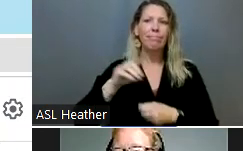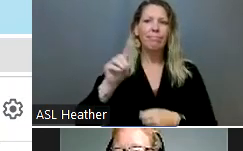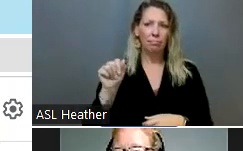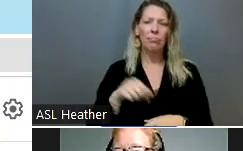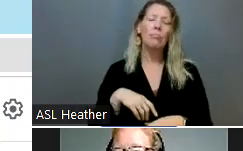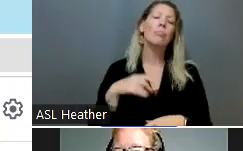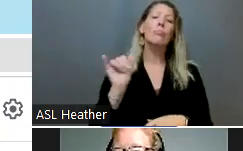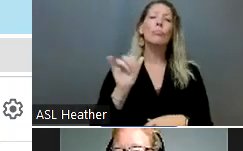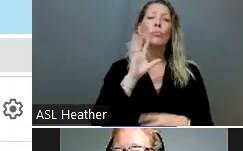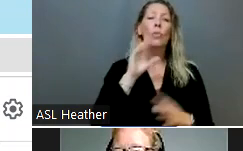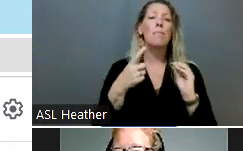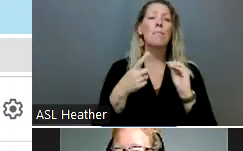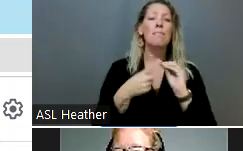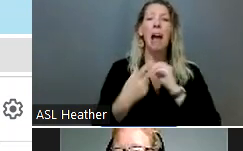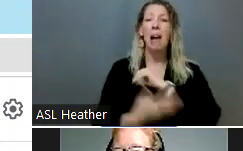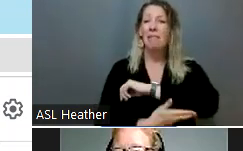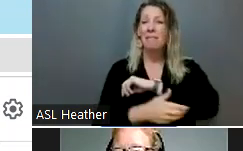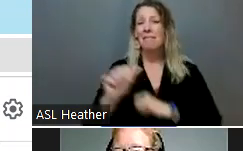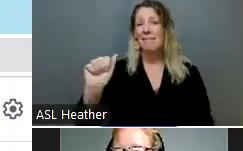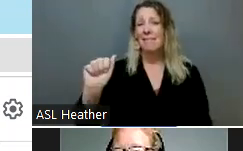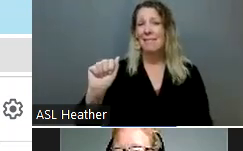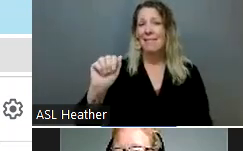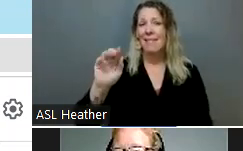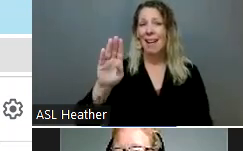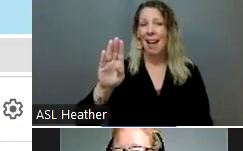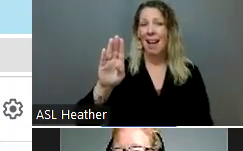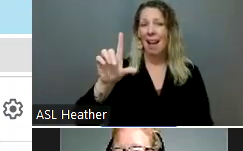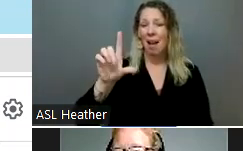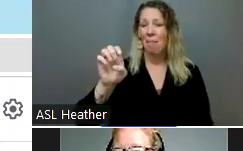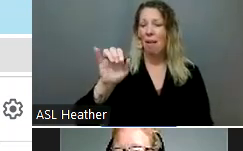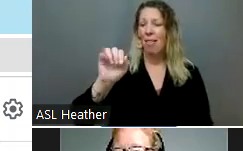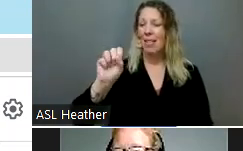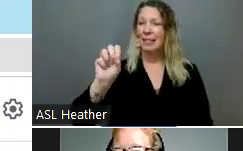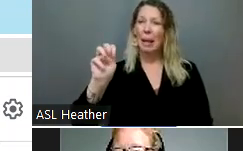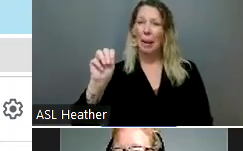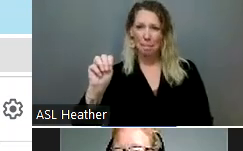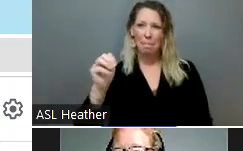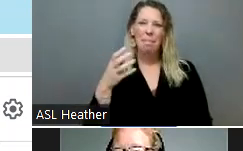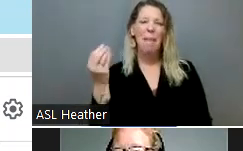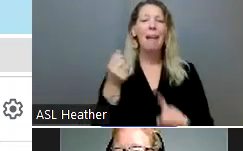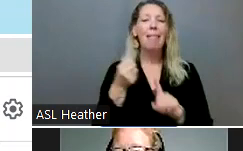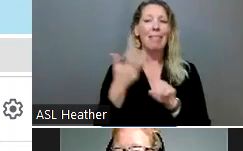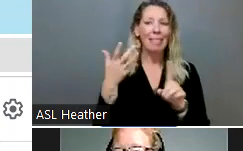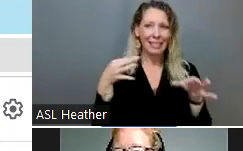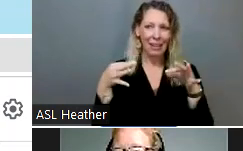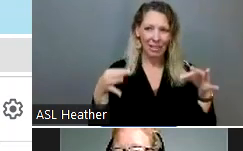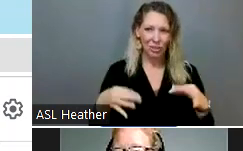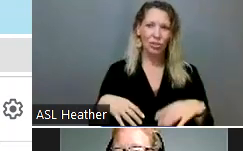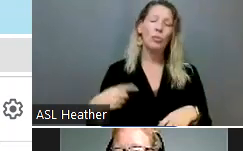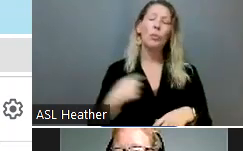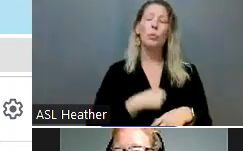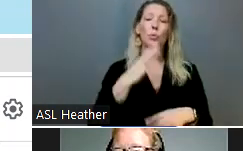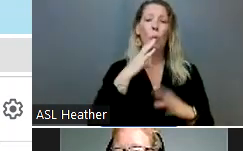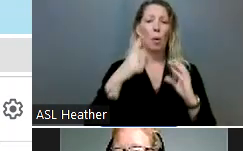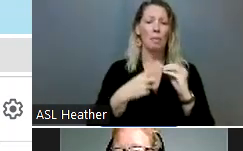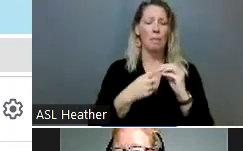We also talk about ableism and the definition of ableism. And more specifically, we talk about